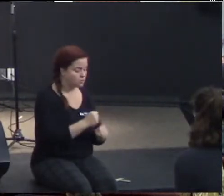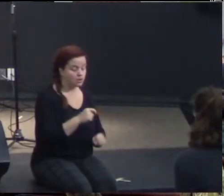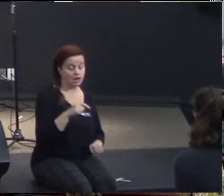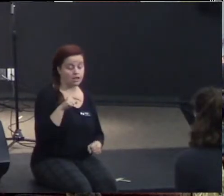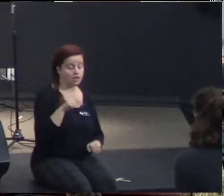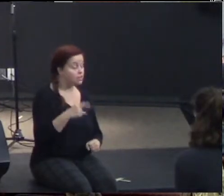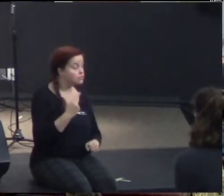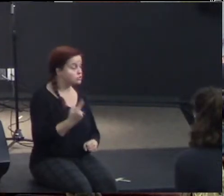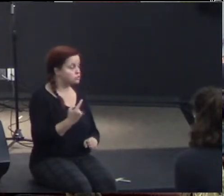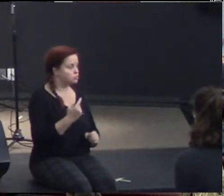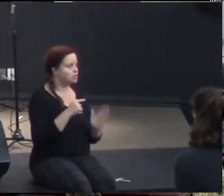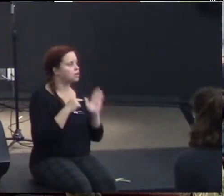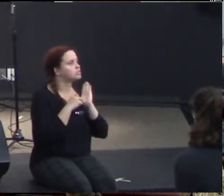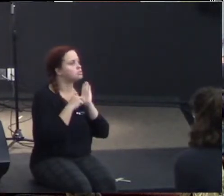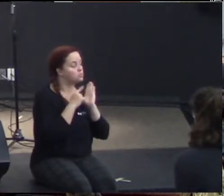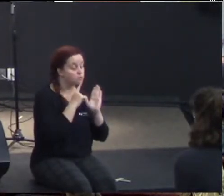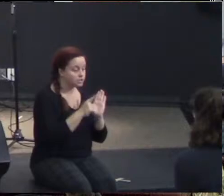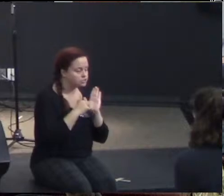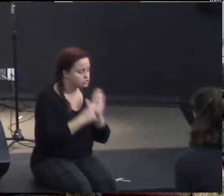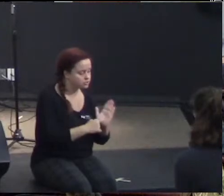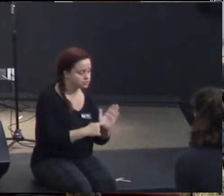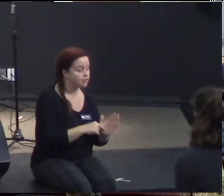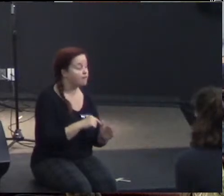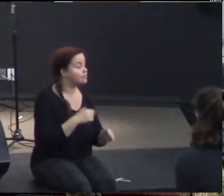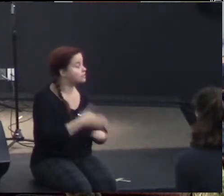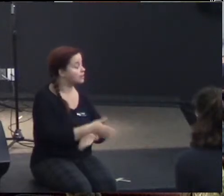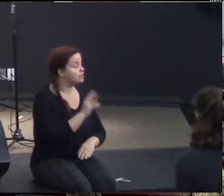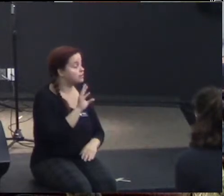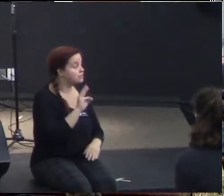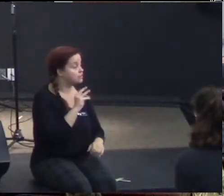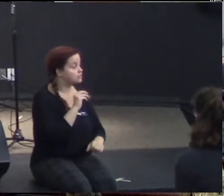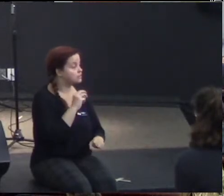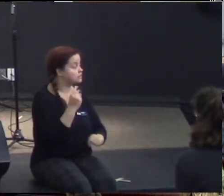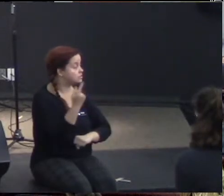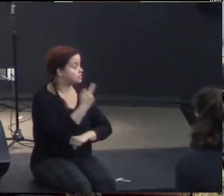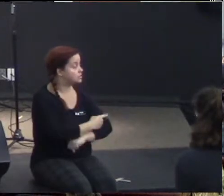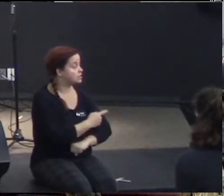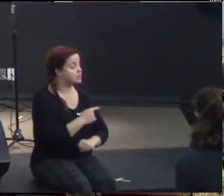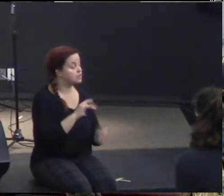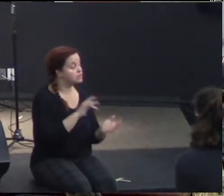know, Matthew 17, verse 1, after 6 days, Jesus took with him Peter.